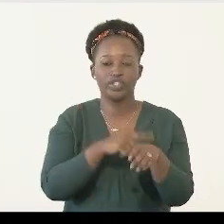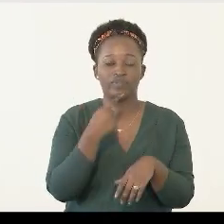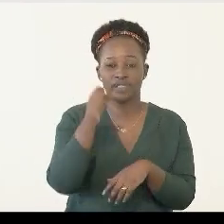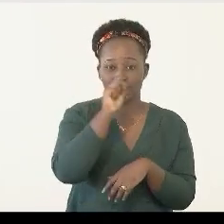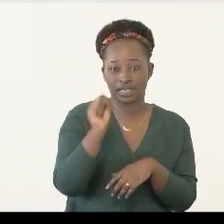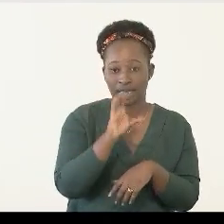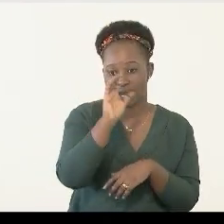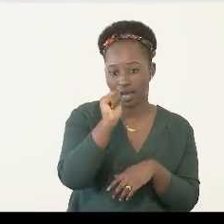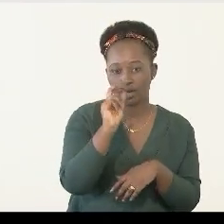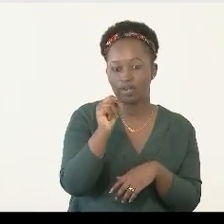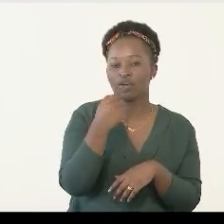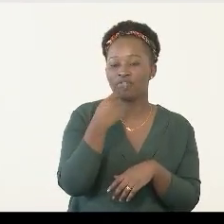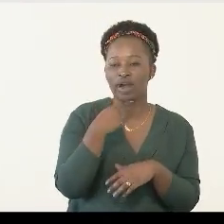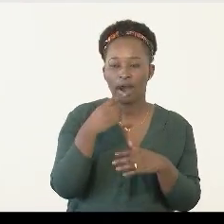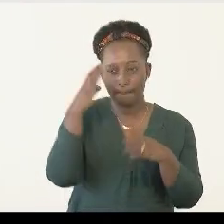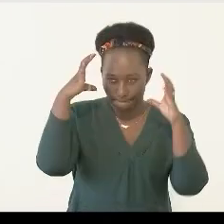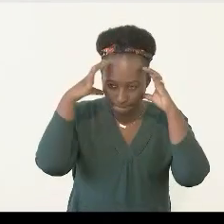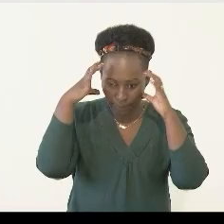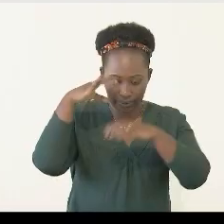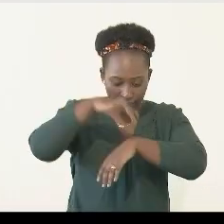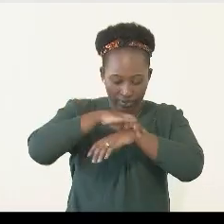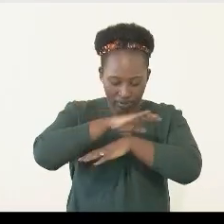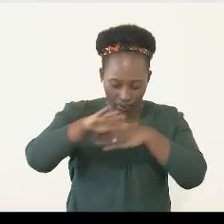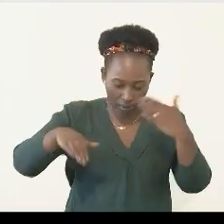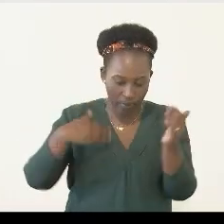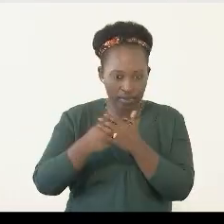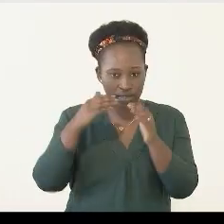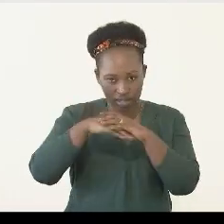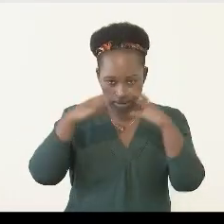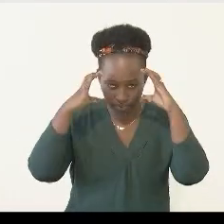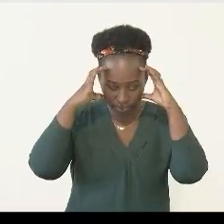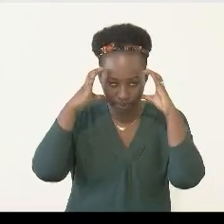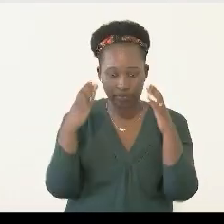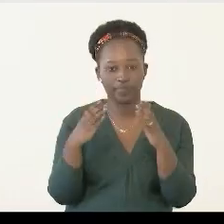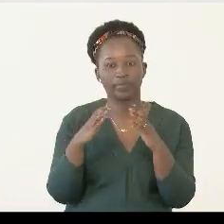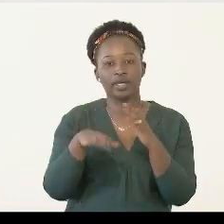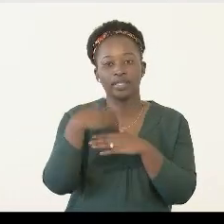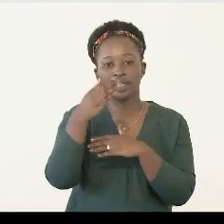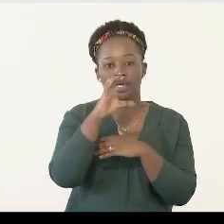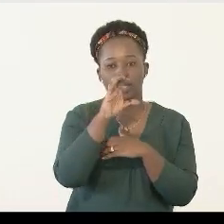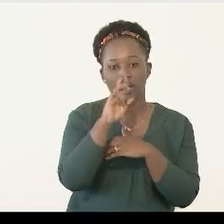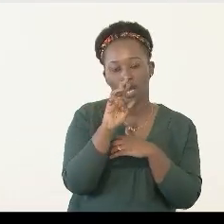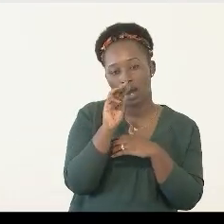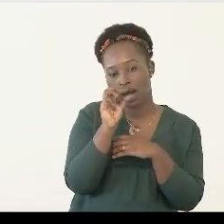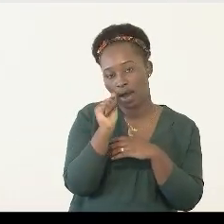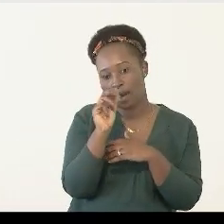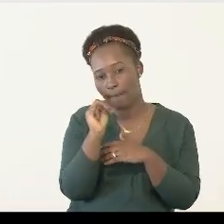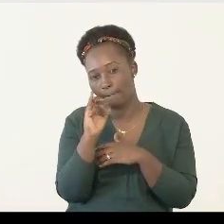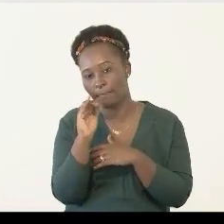talk about the cranium, we mean the bones which protect the brain, the upper bones. Then we